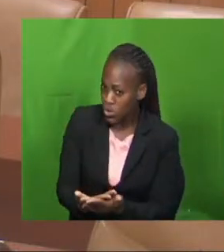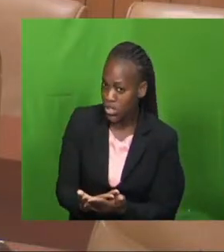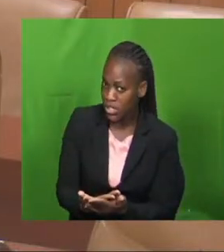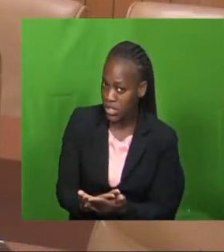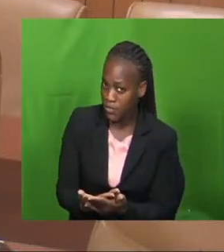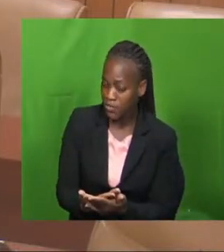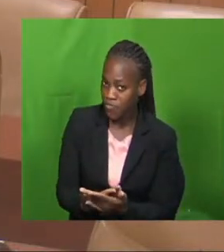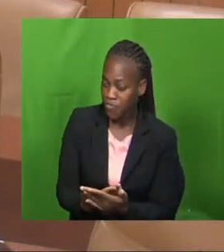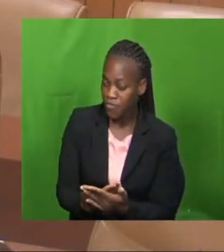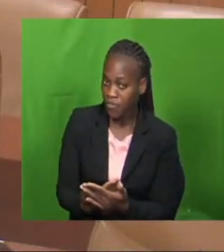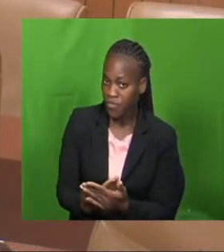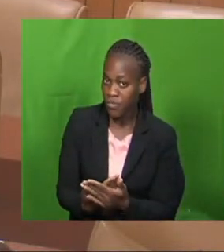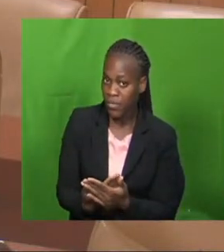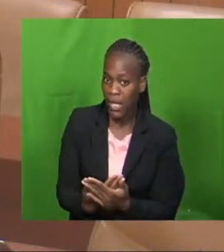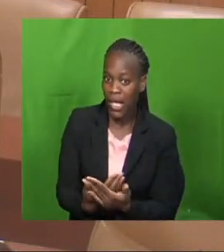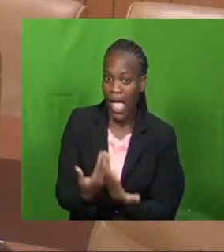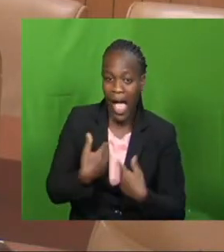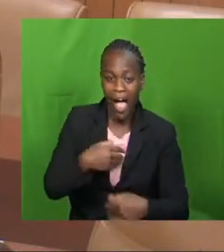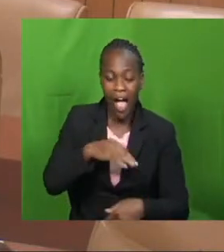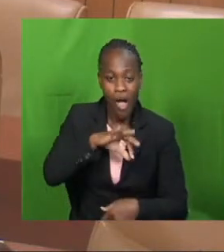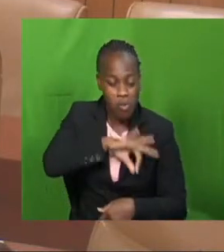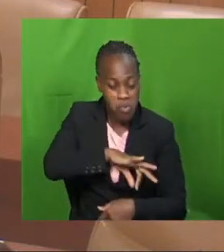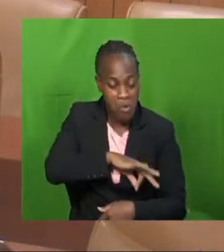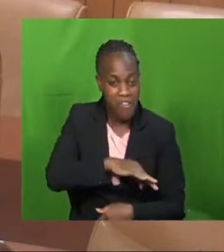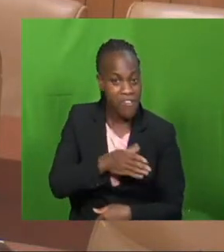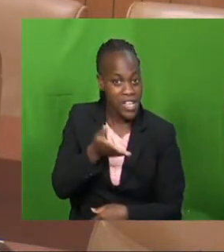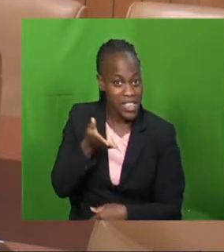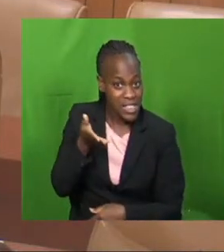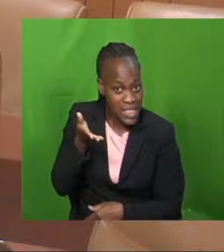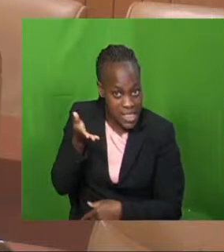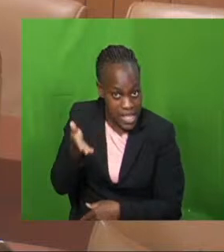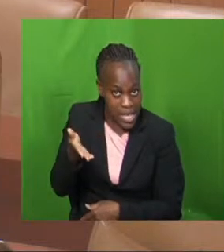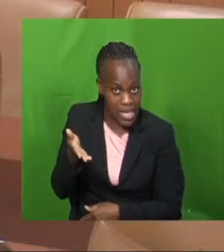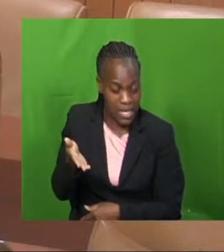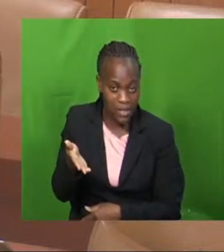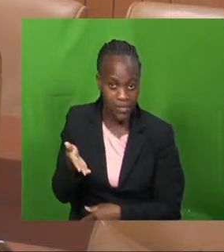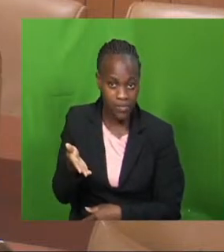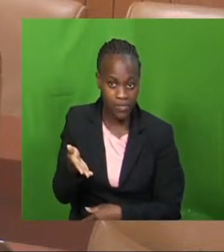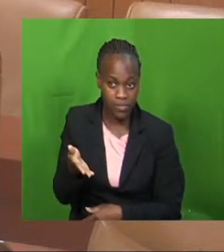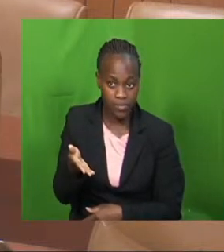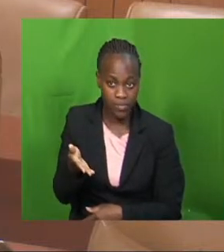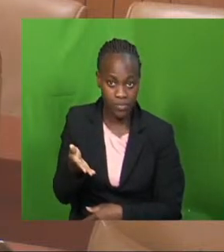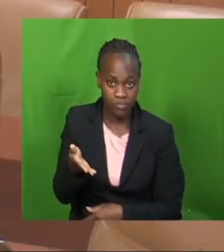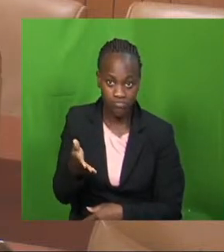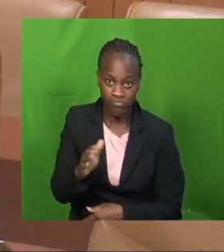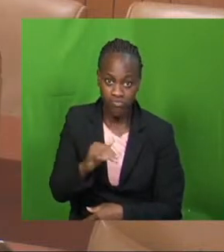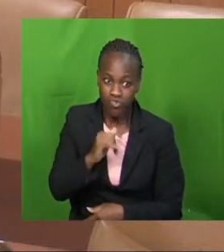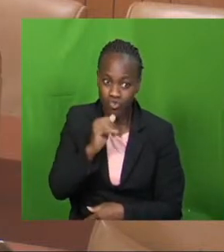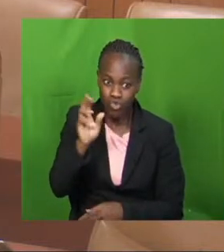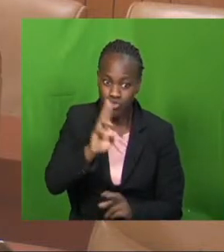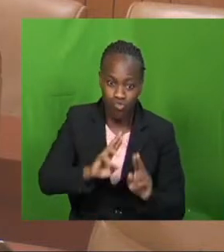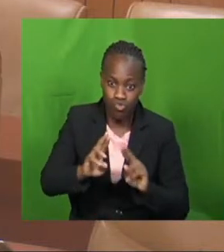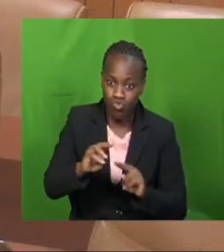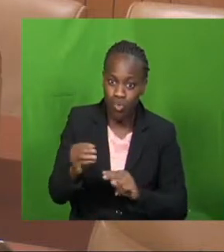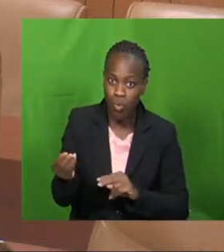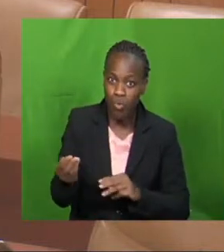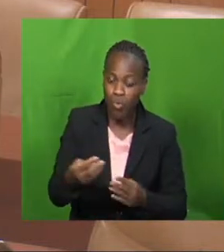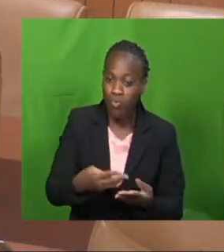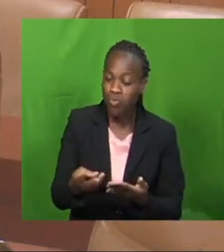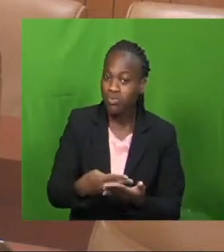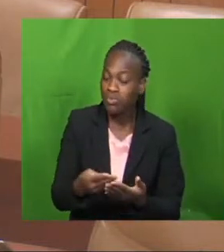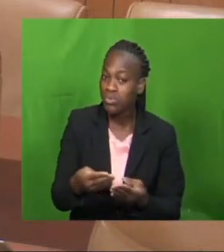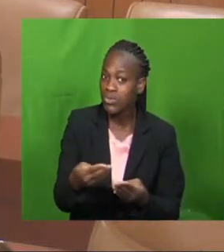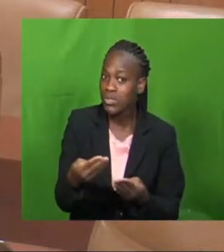value for money is actually ensured, and that the contractors are